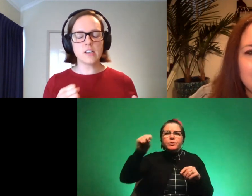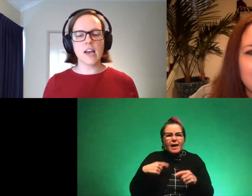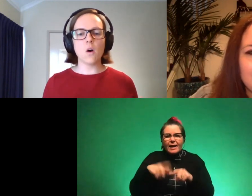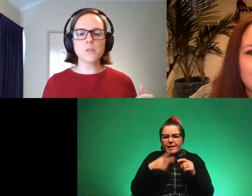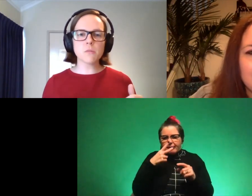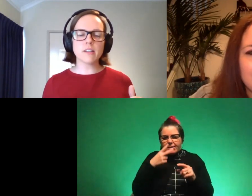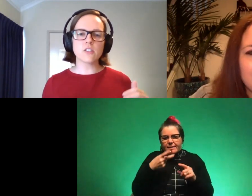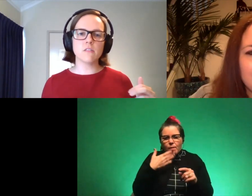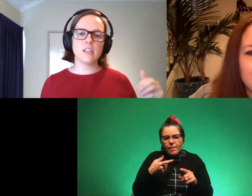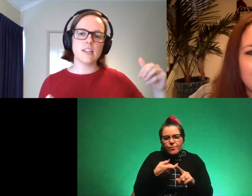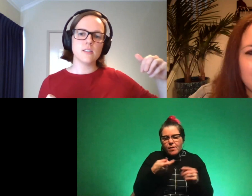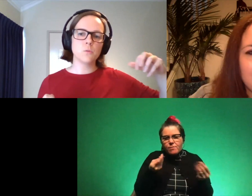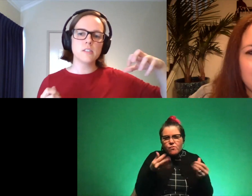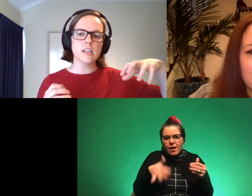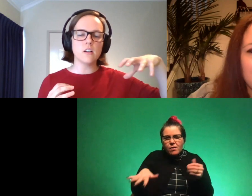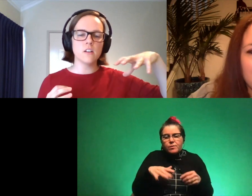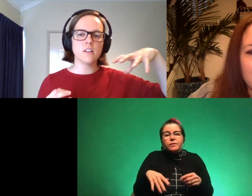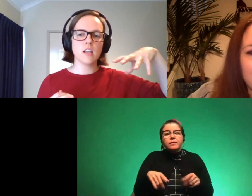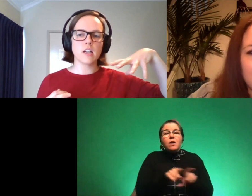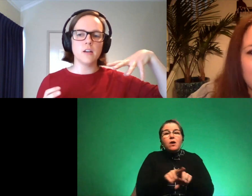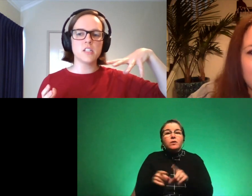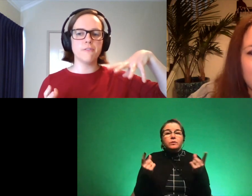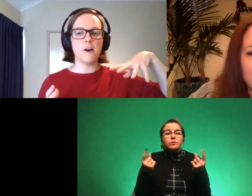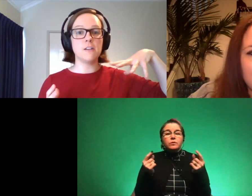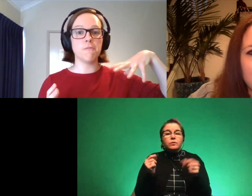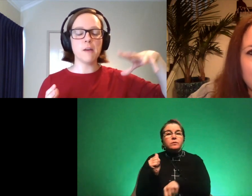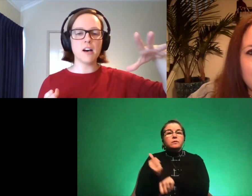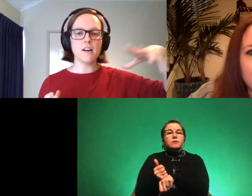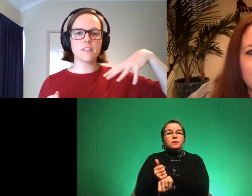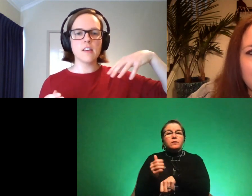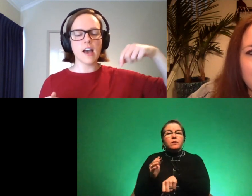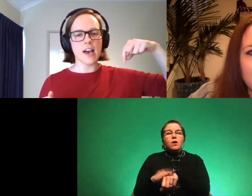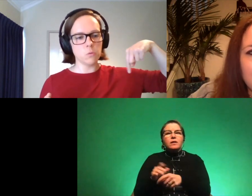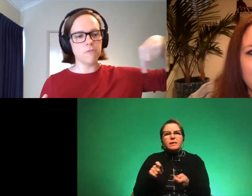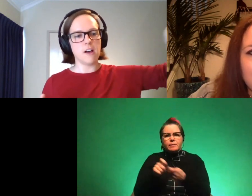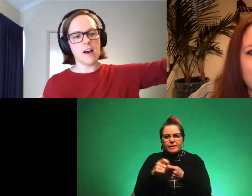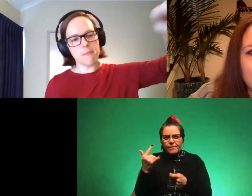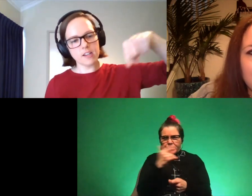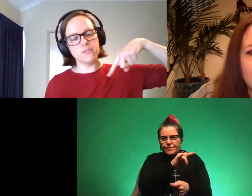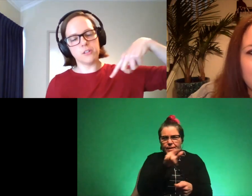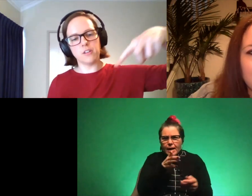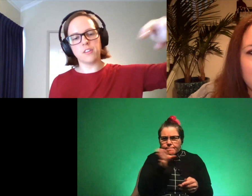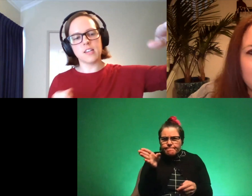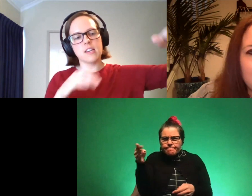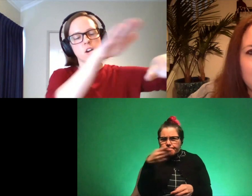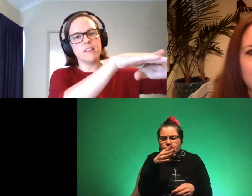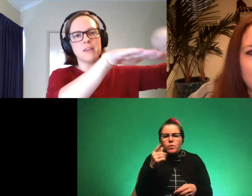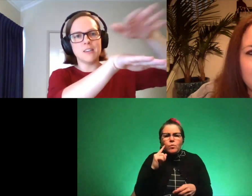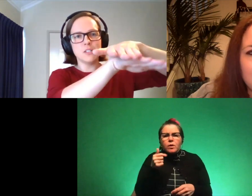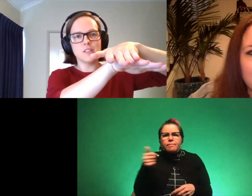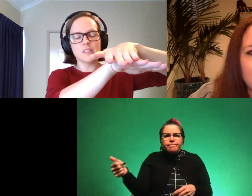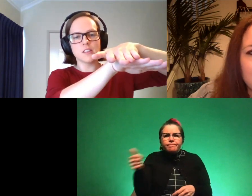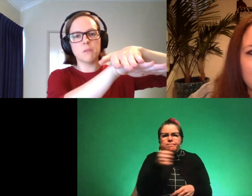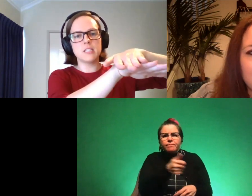ground. Also, what we do with it is we'll set it on like a defined flight path, and it will fly back and forth, taking